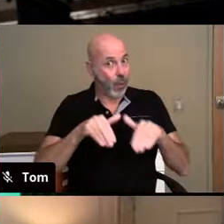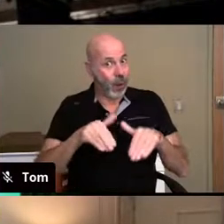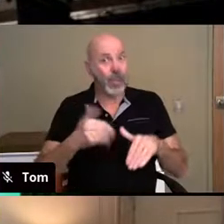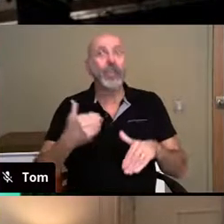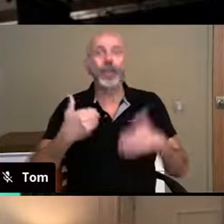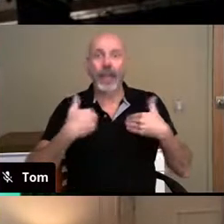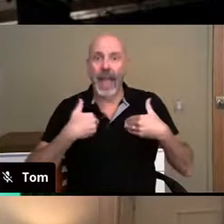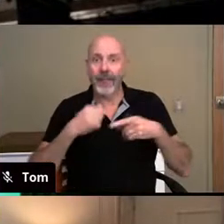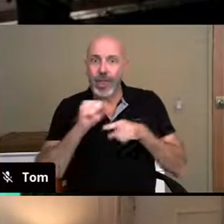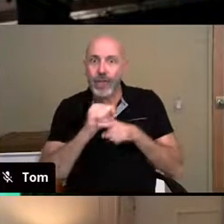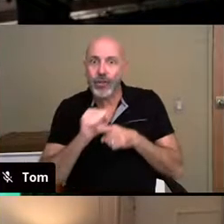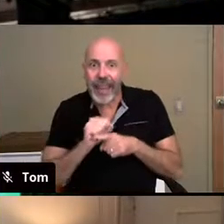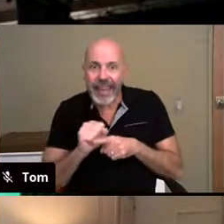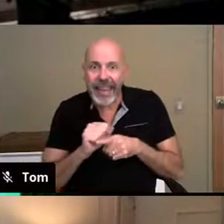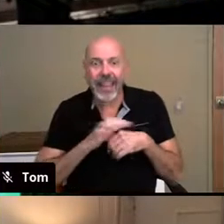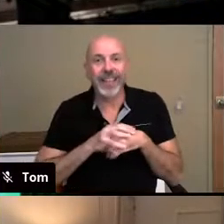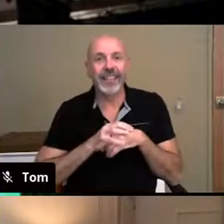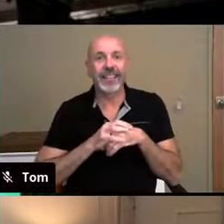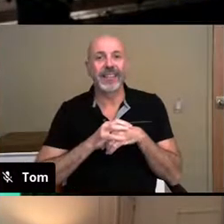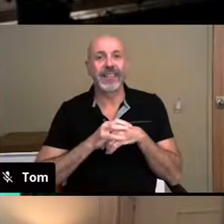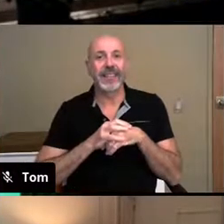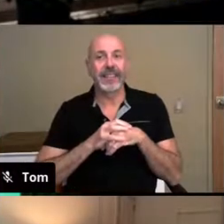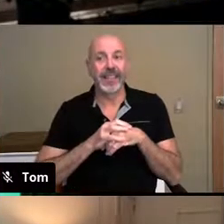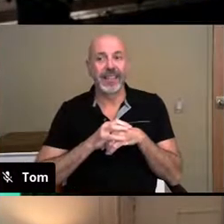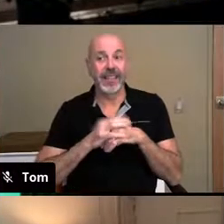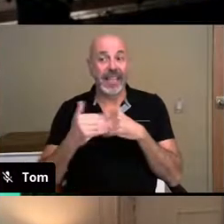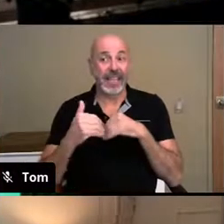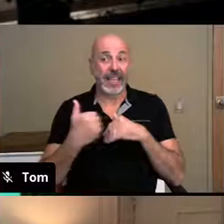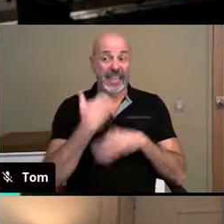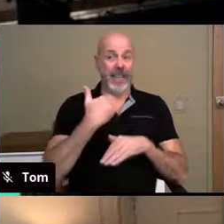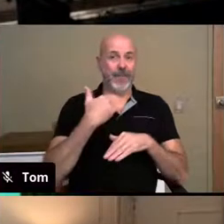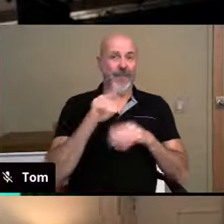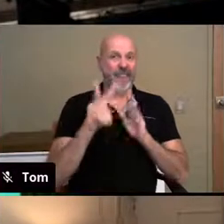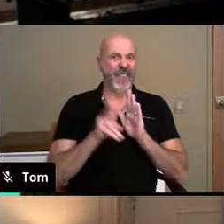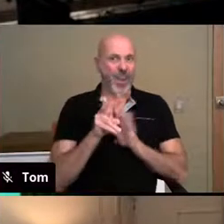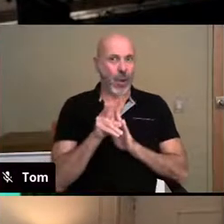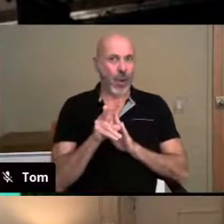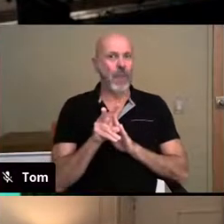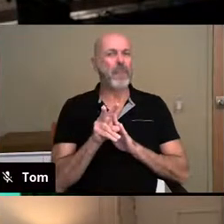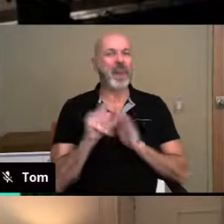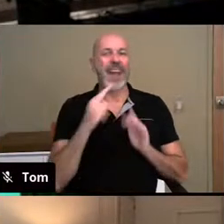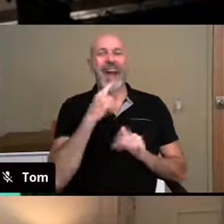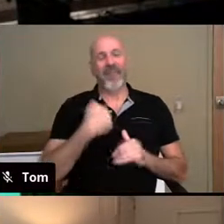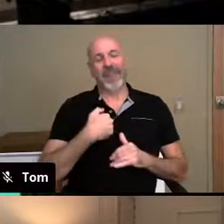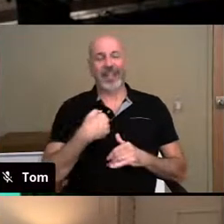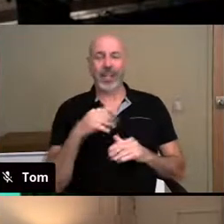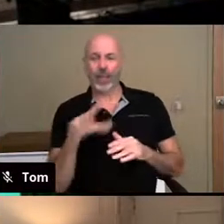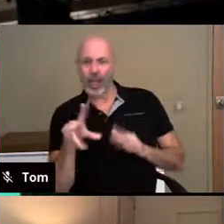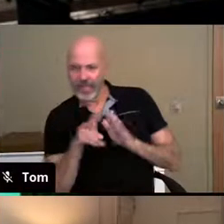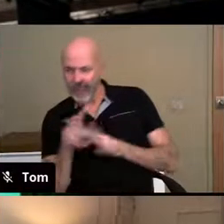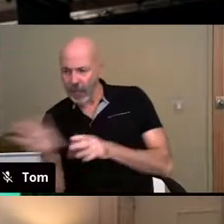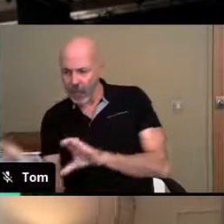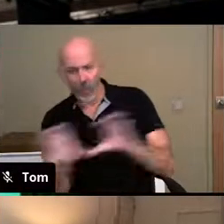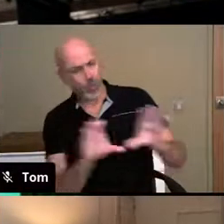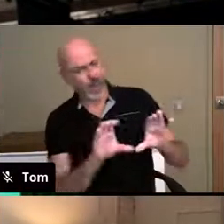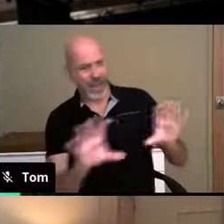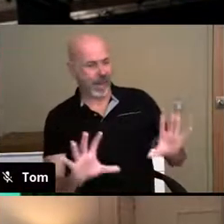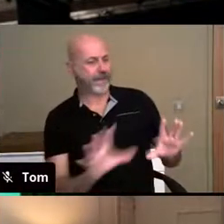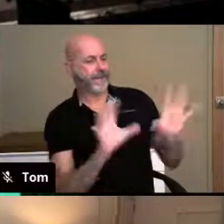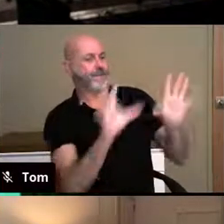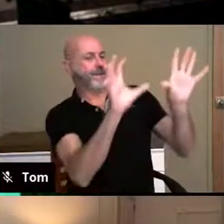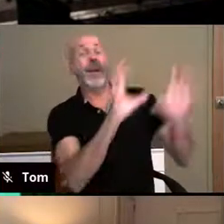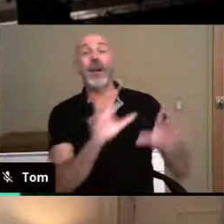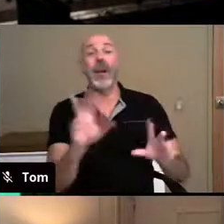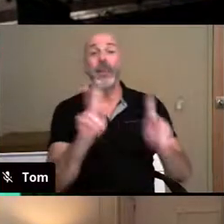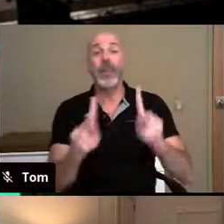training. And he sent me a video, but I really fancied it up. Oh, good. For those of you who are watching, I want you